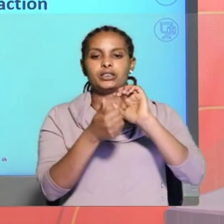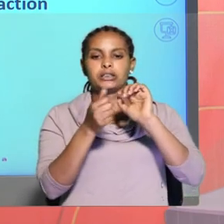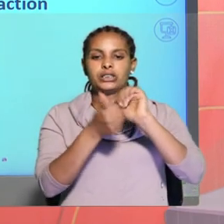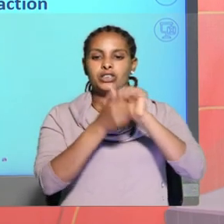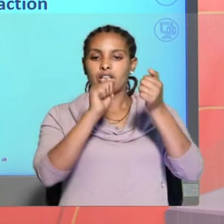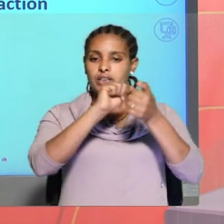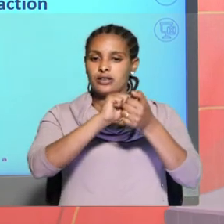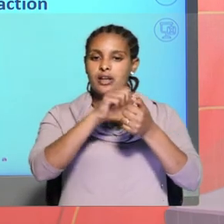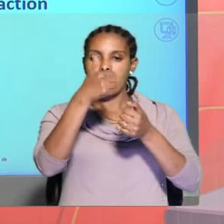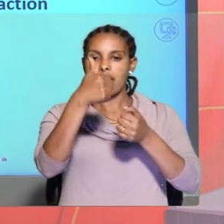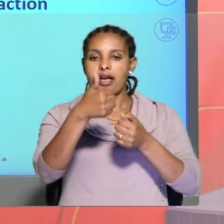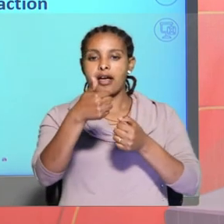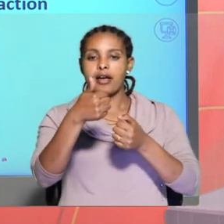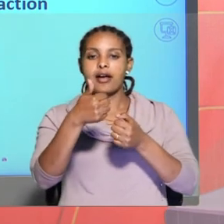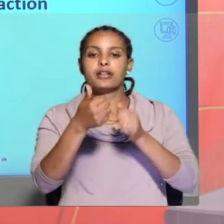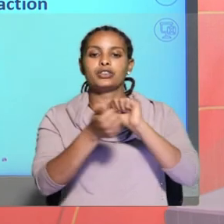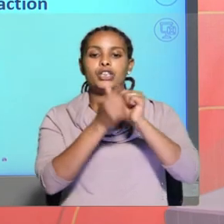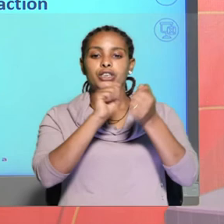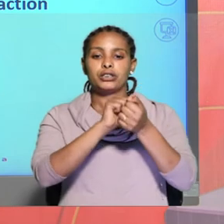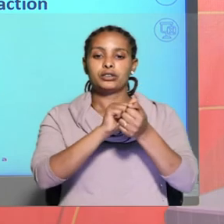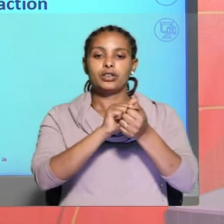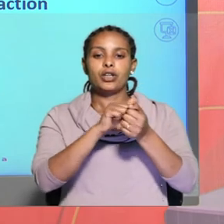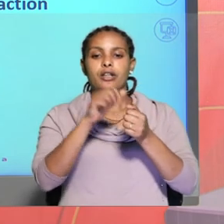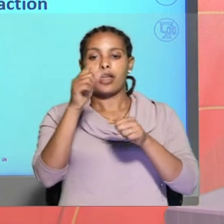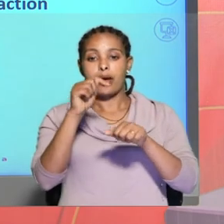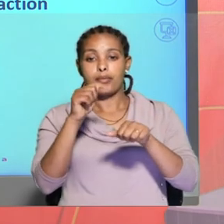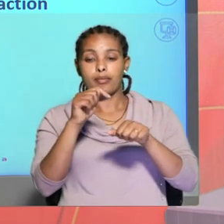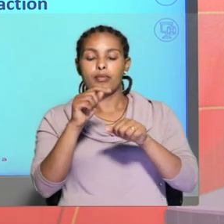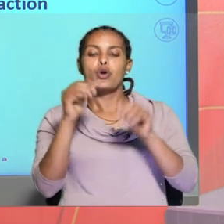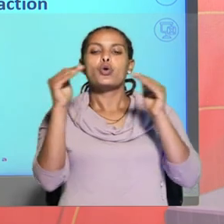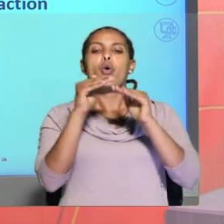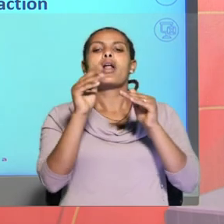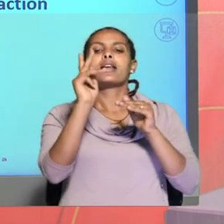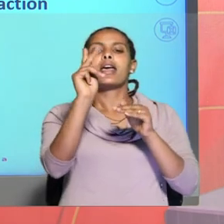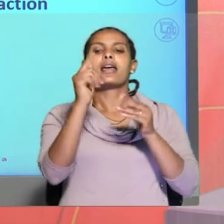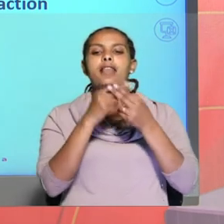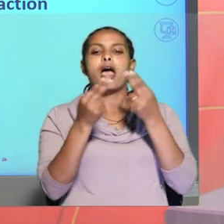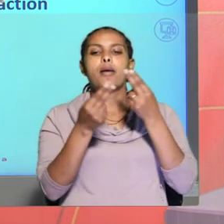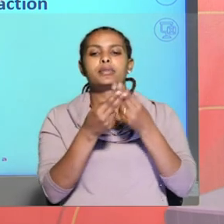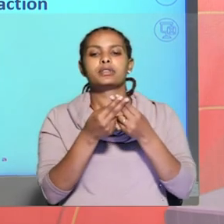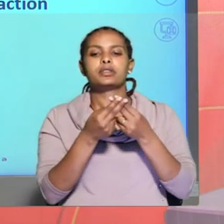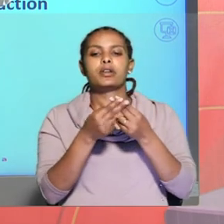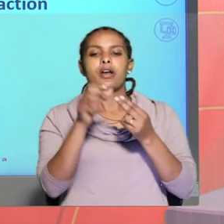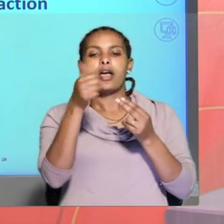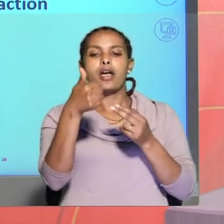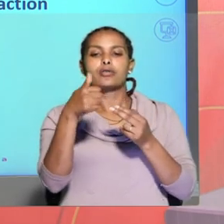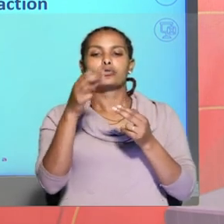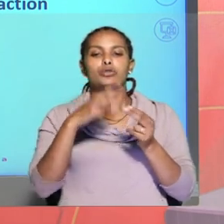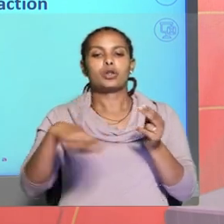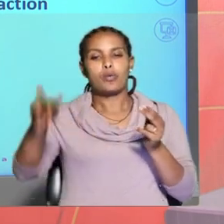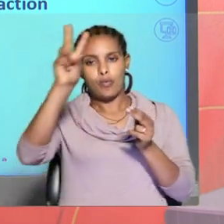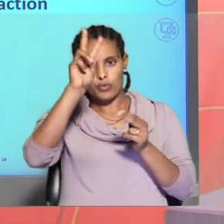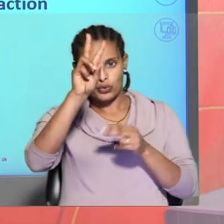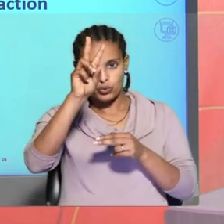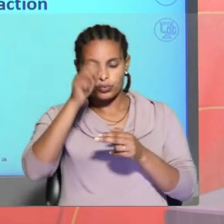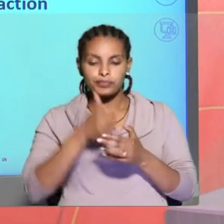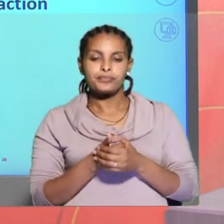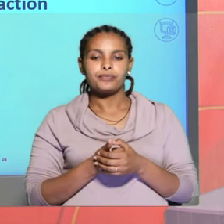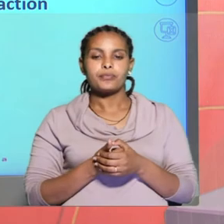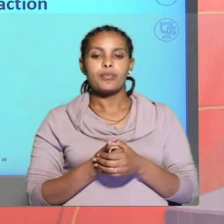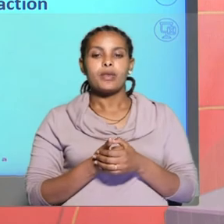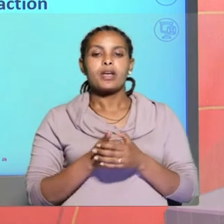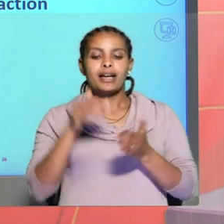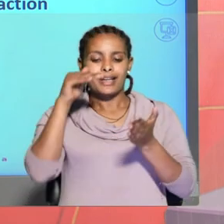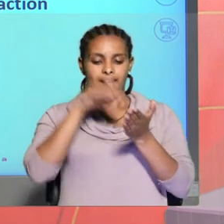concentration of a divided by change in time equal k times construction of a to the power 2